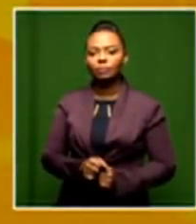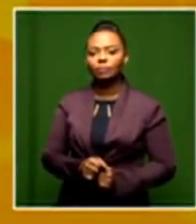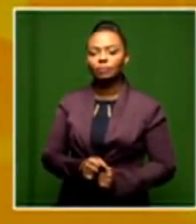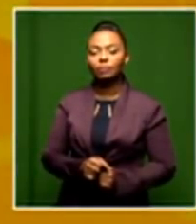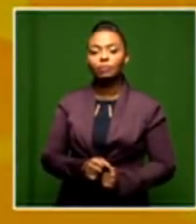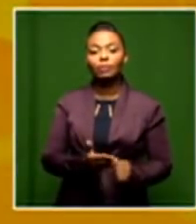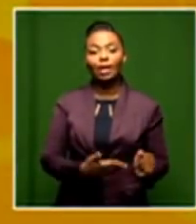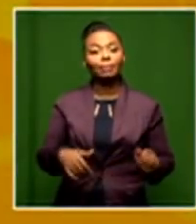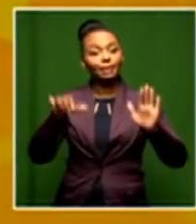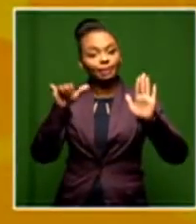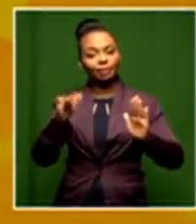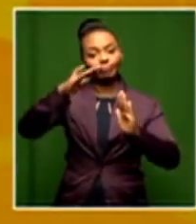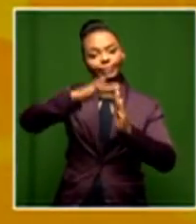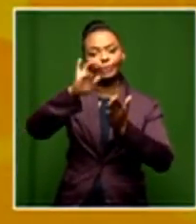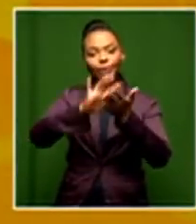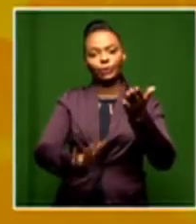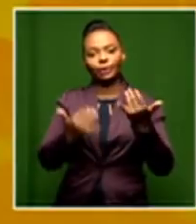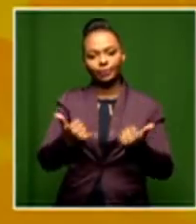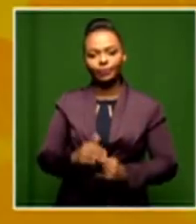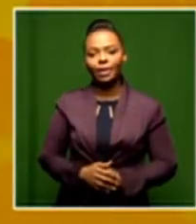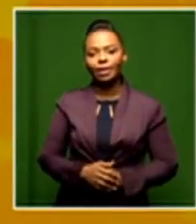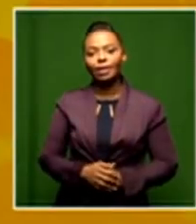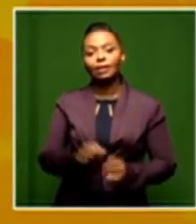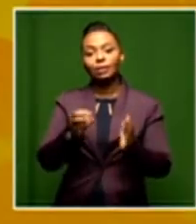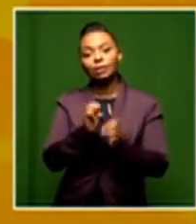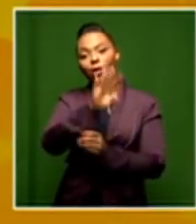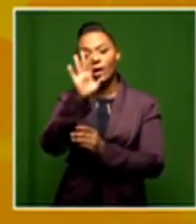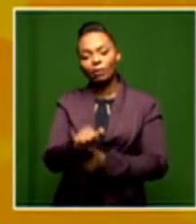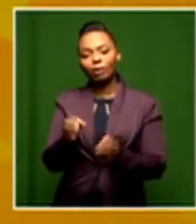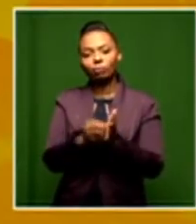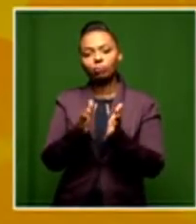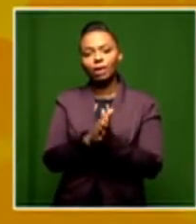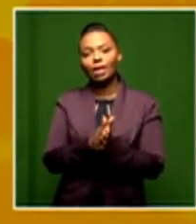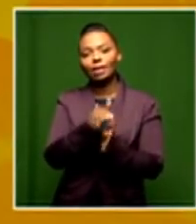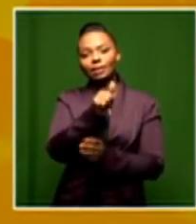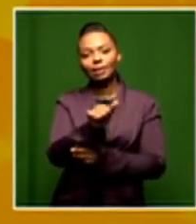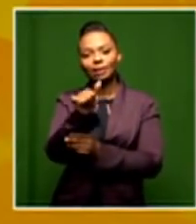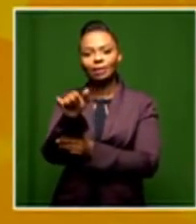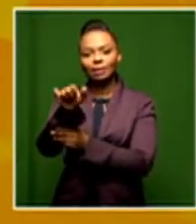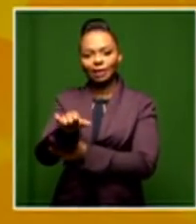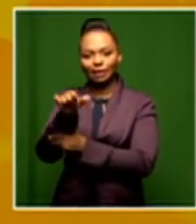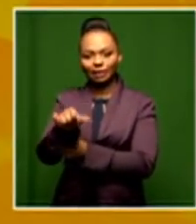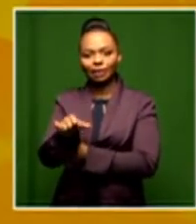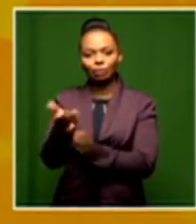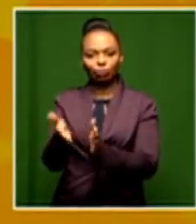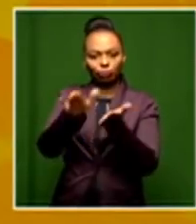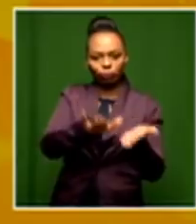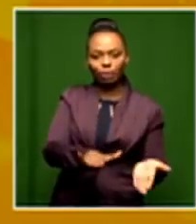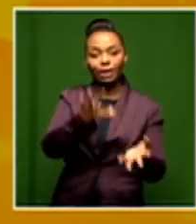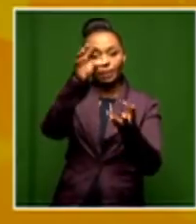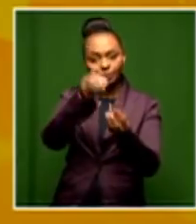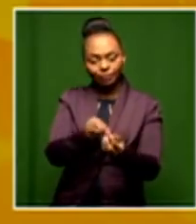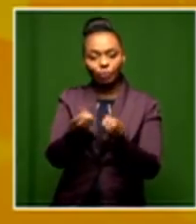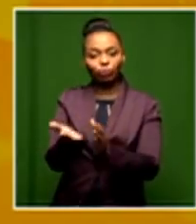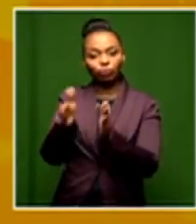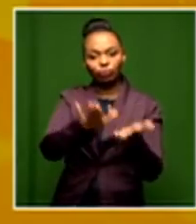Just gone 6:30, time now for your headline news, where South Africa has recorded 616 more COVID-19 related deaths. This brings the national death